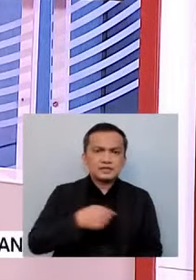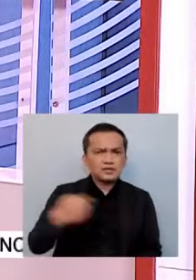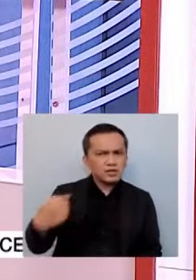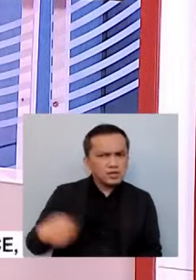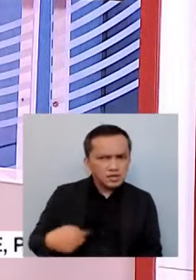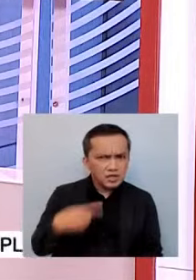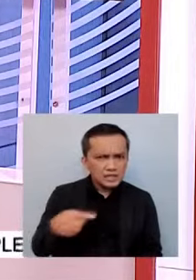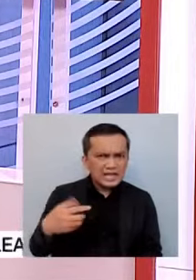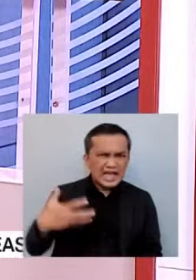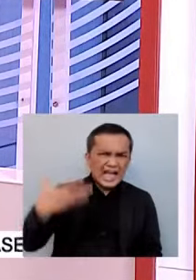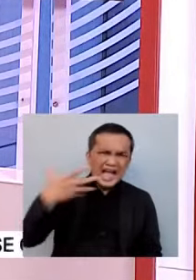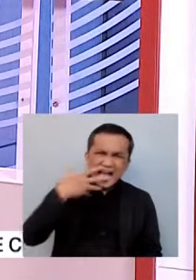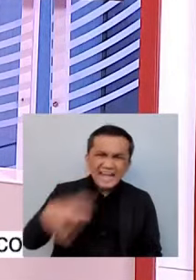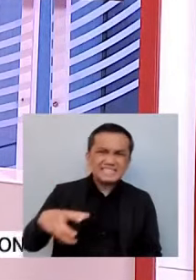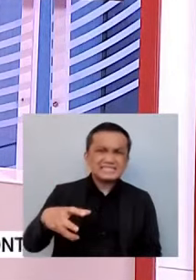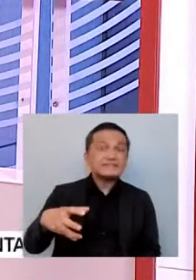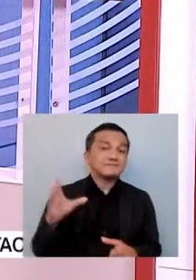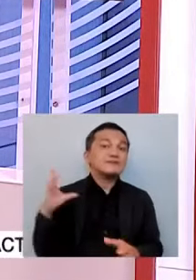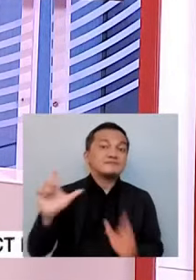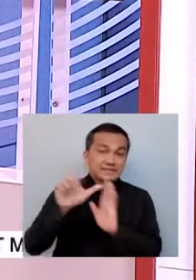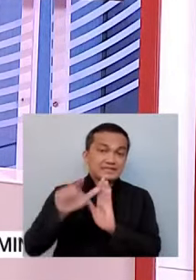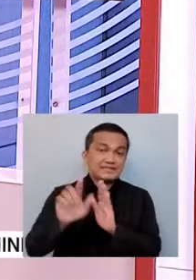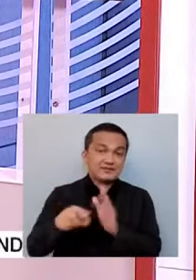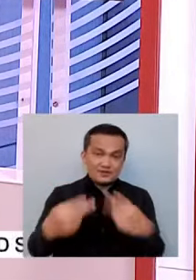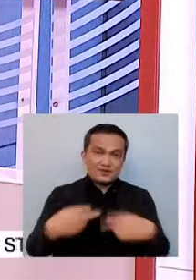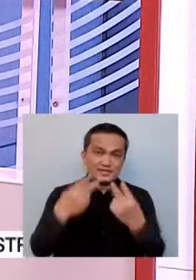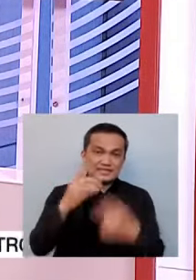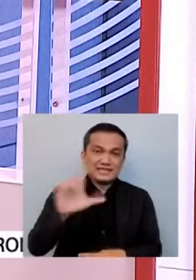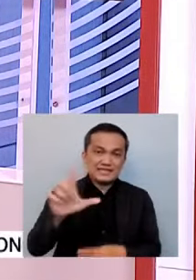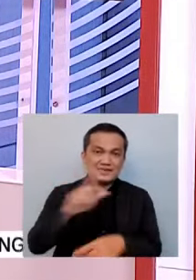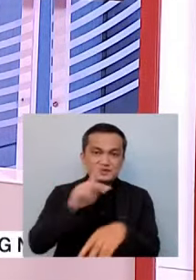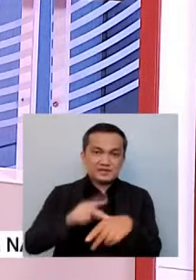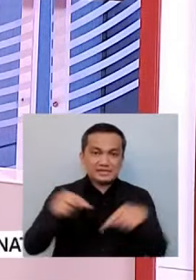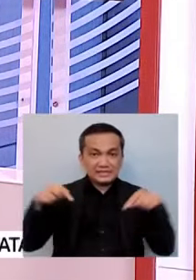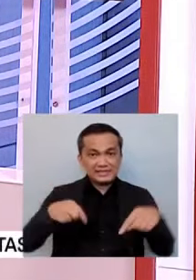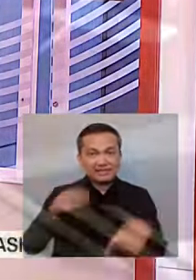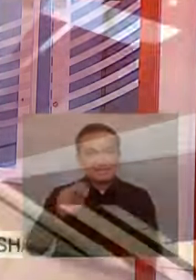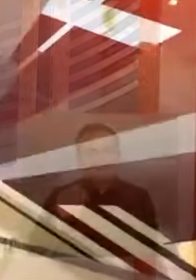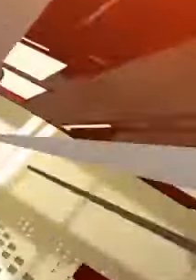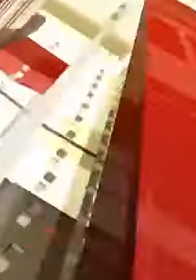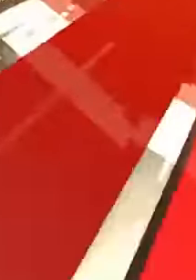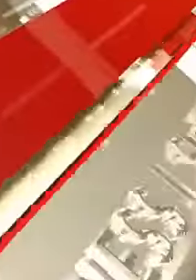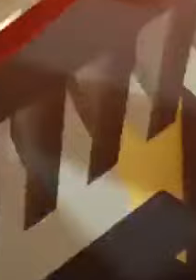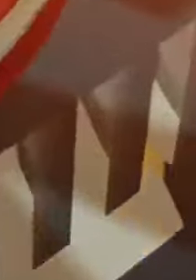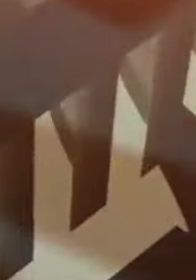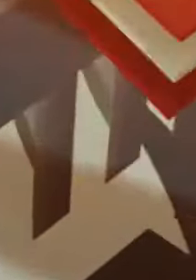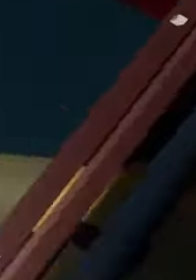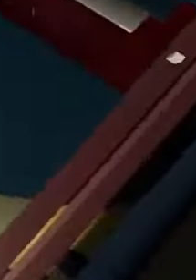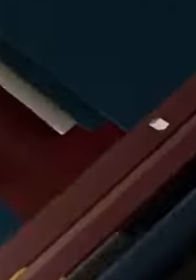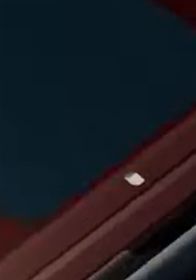heat wave. More on that when we come back. You're watching Dateline Philippines here on ANC.